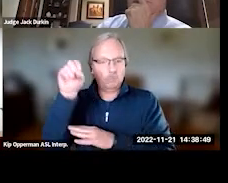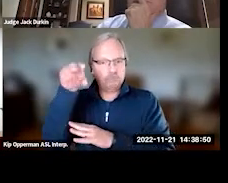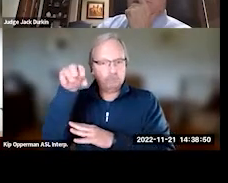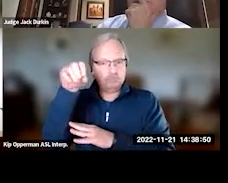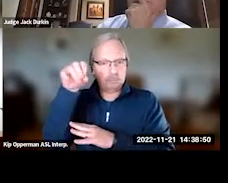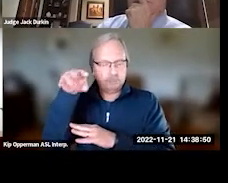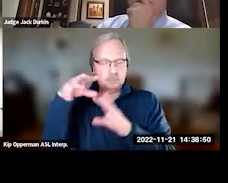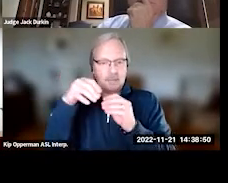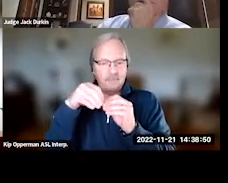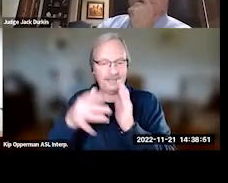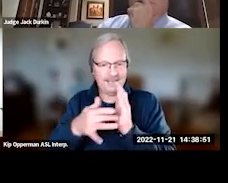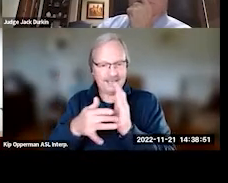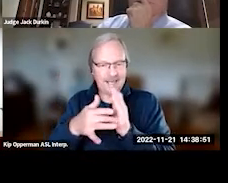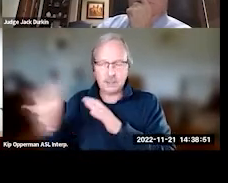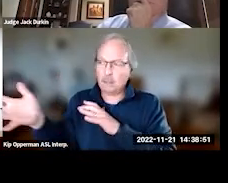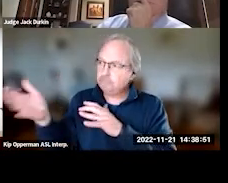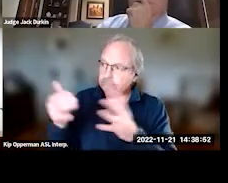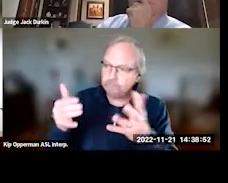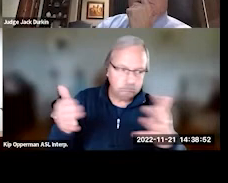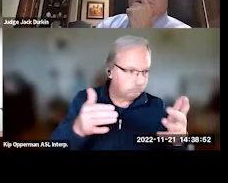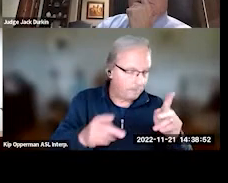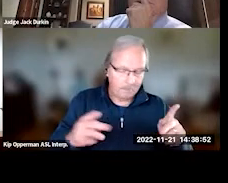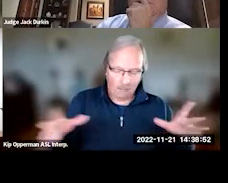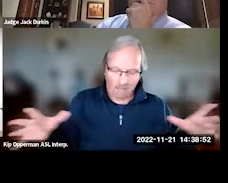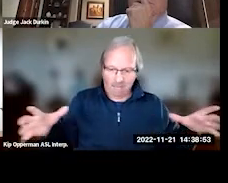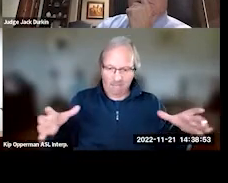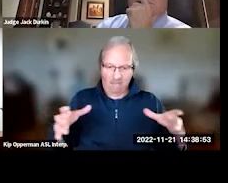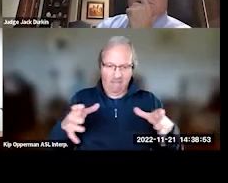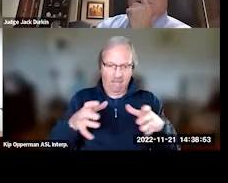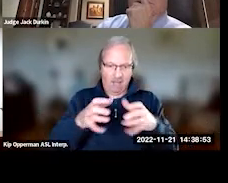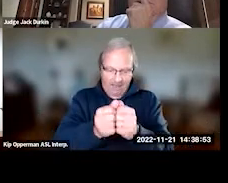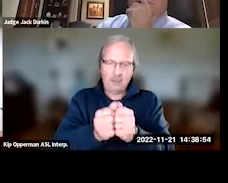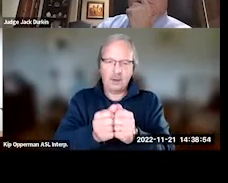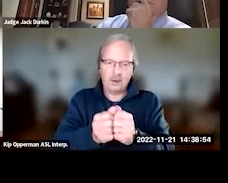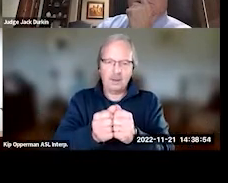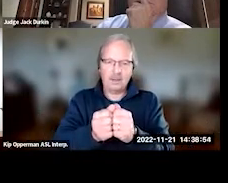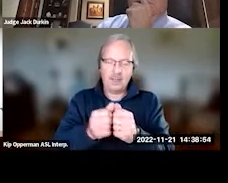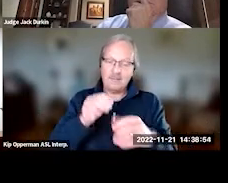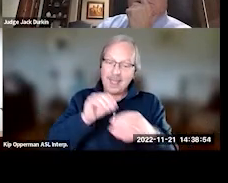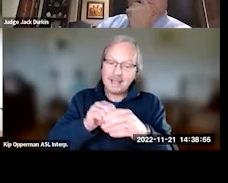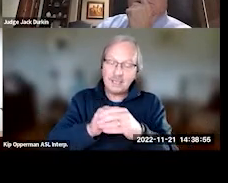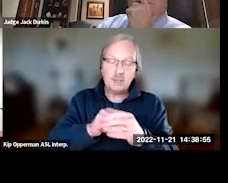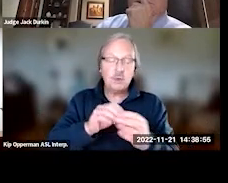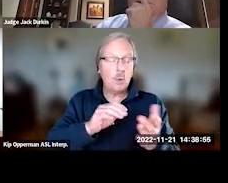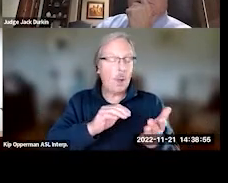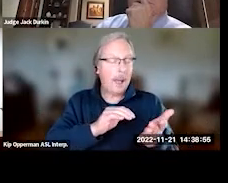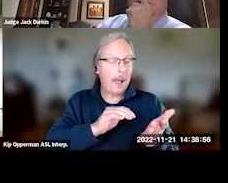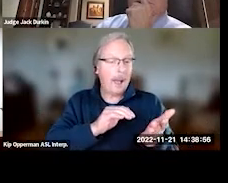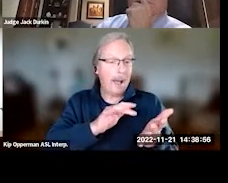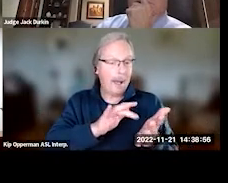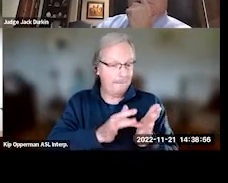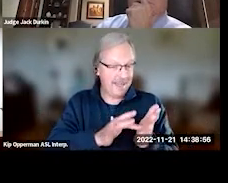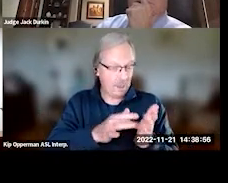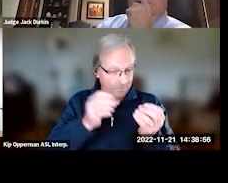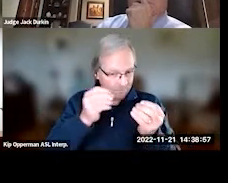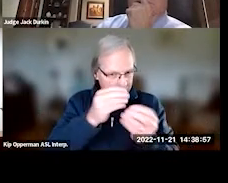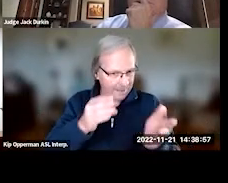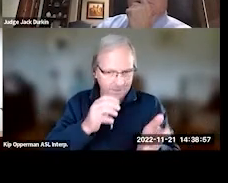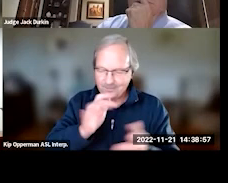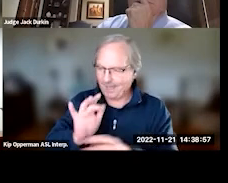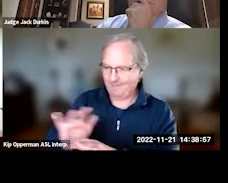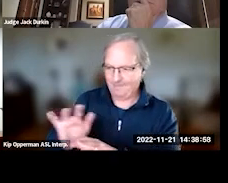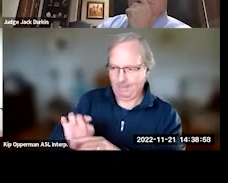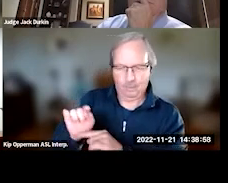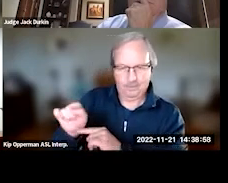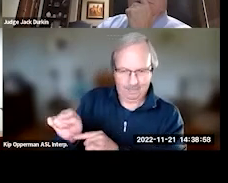together from far away so that they would have access to medical information and expertise that perhaps was not available to them